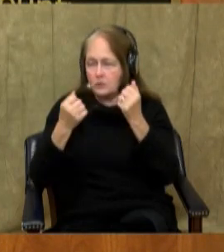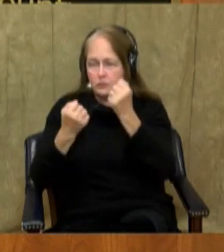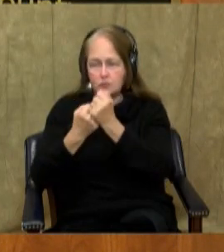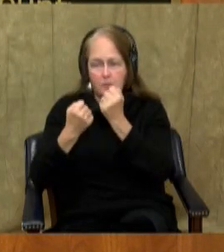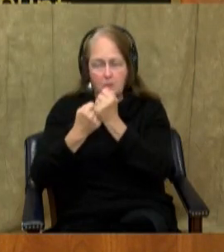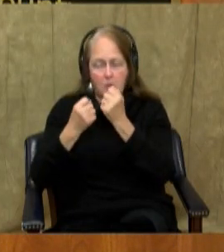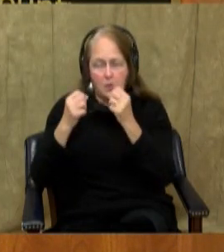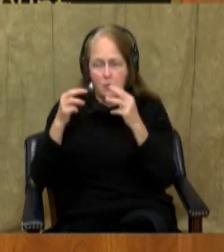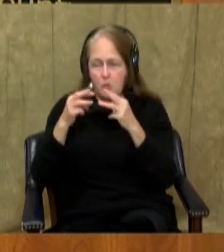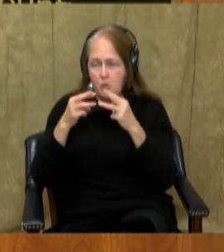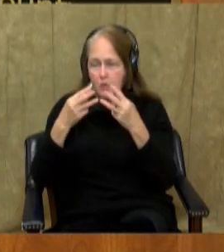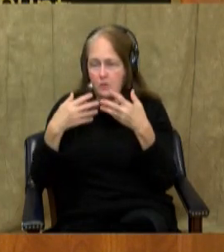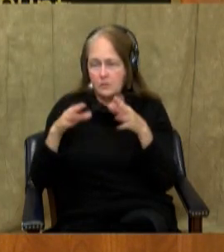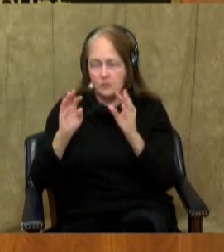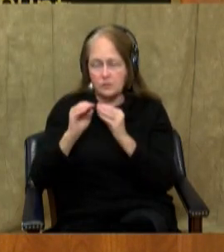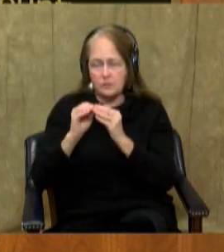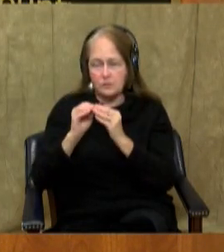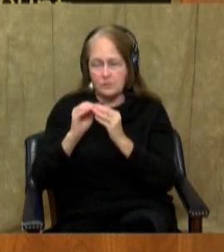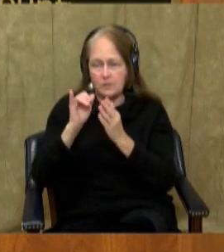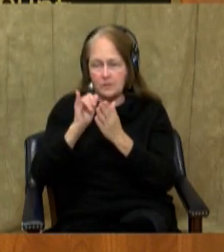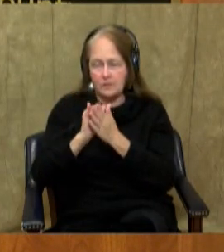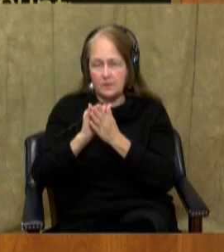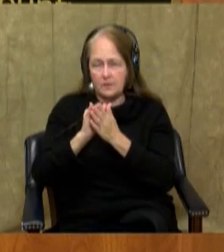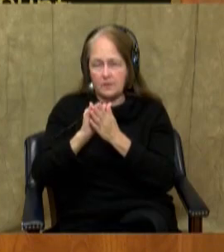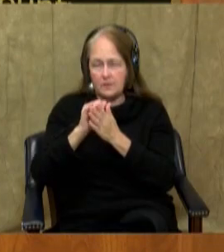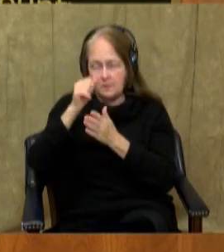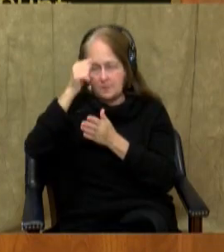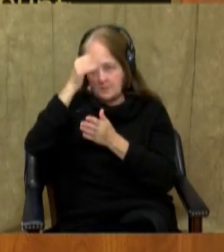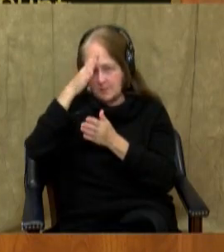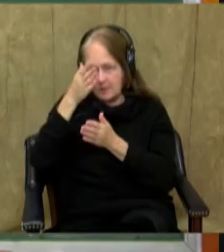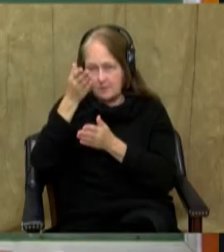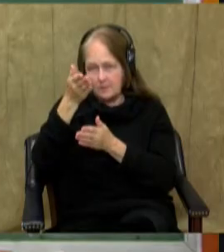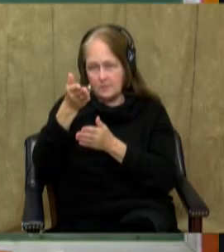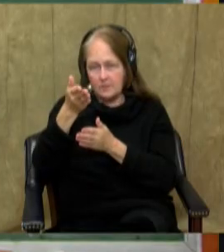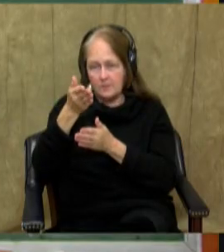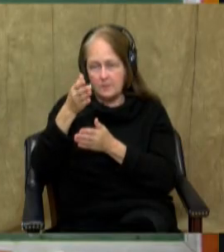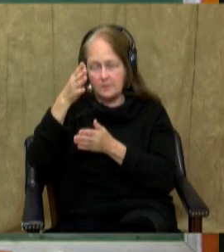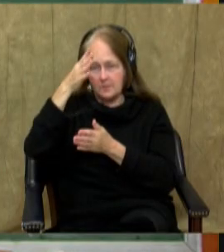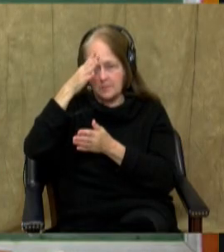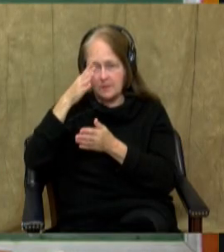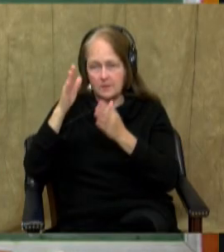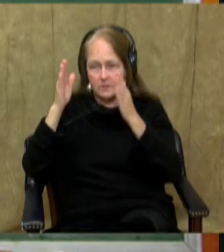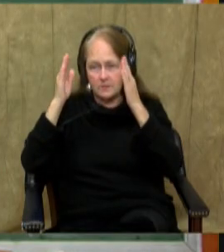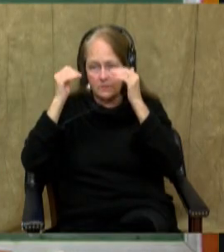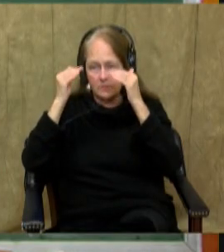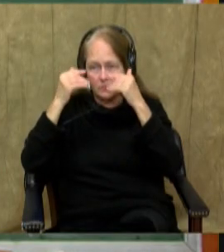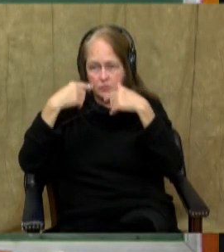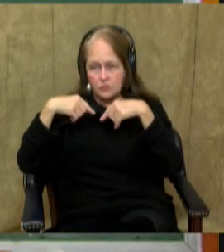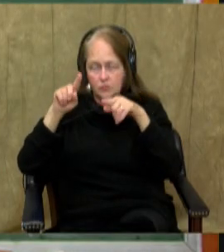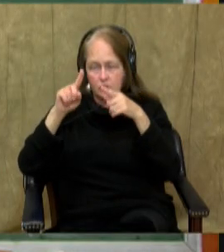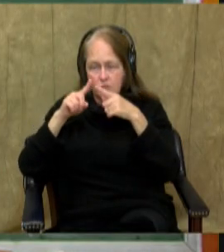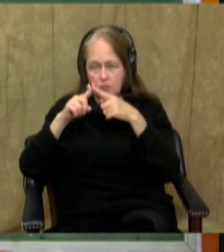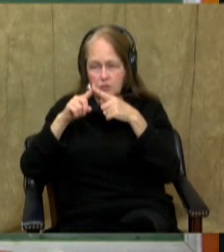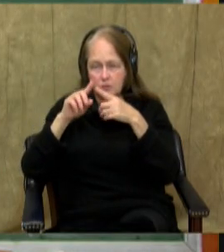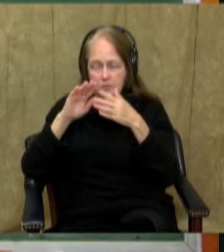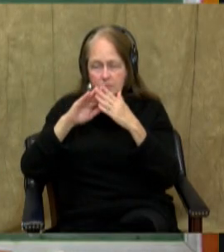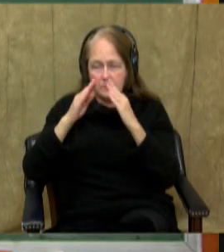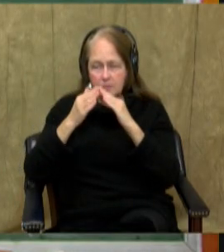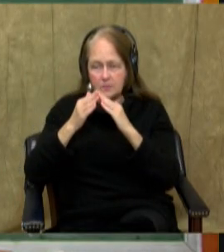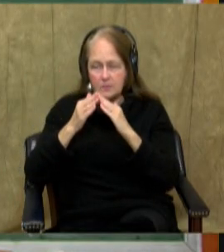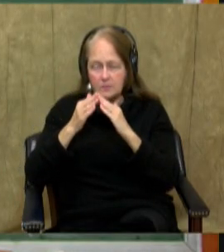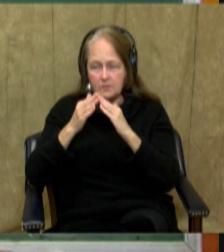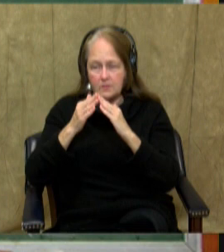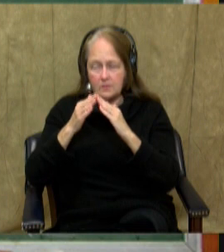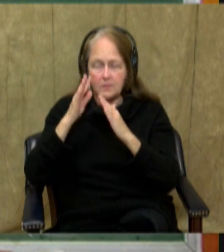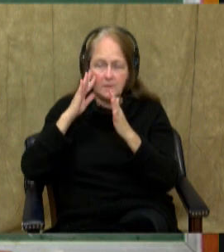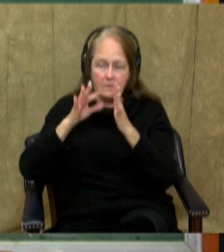because of what happened. This particular general and his men went into a village and they